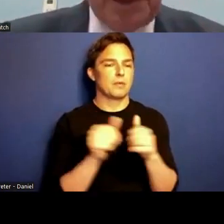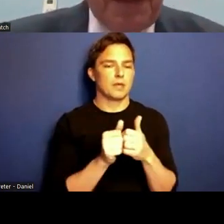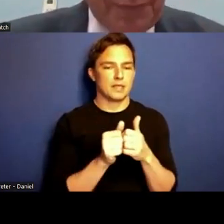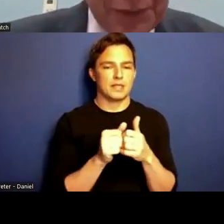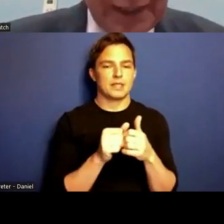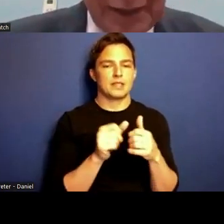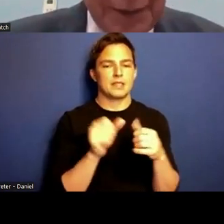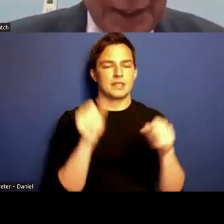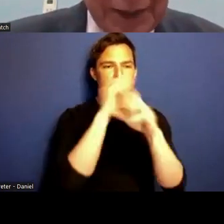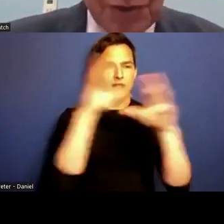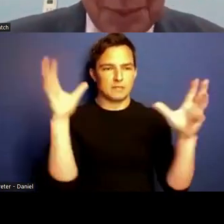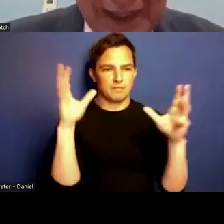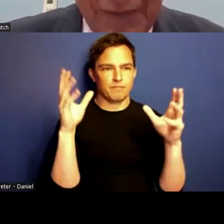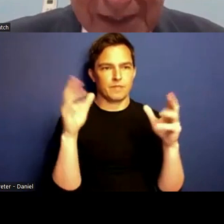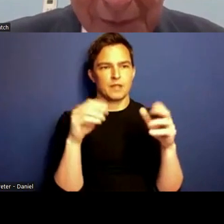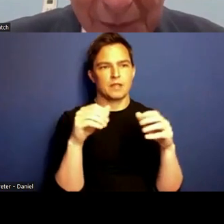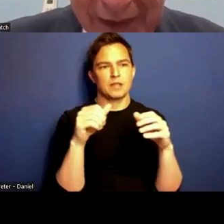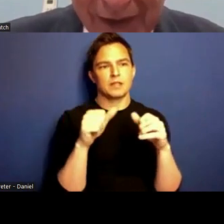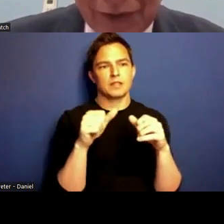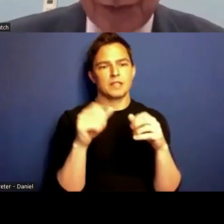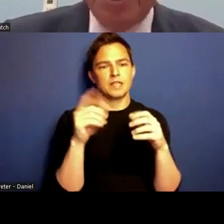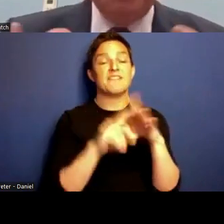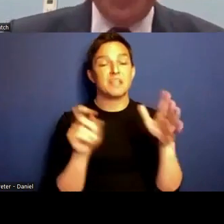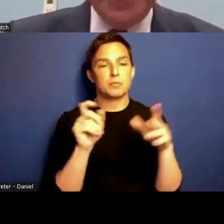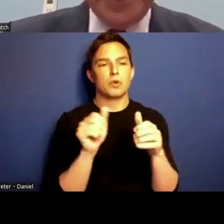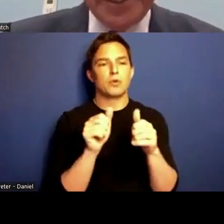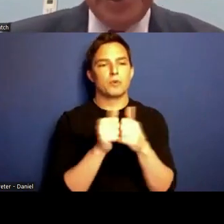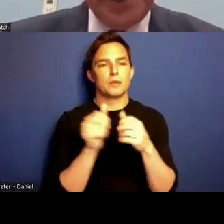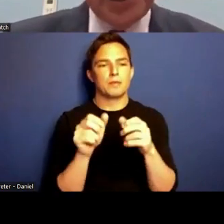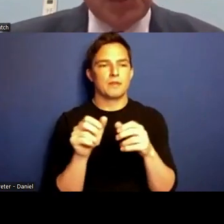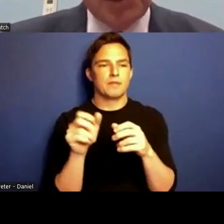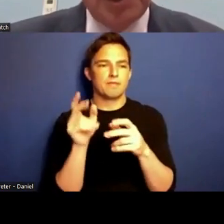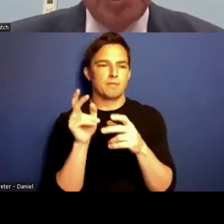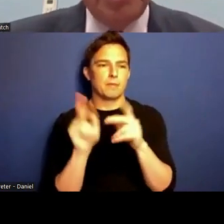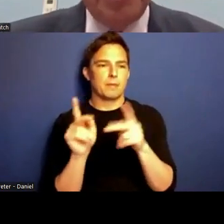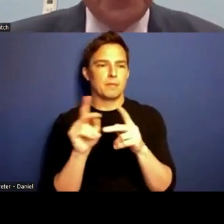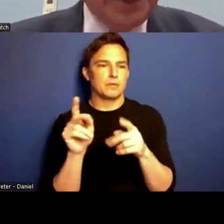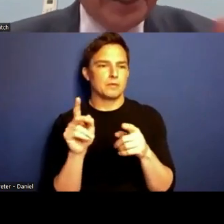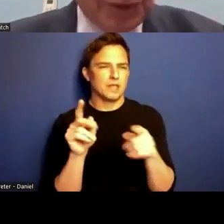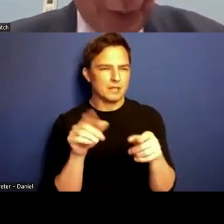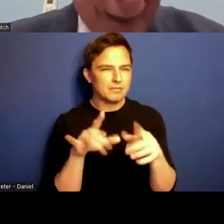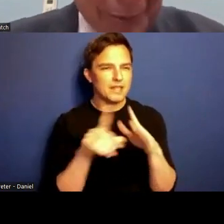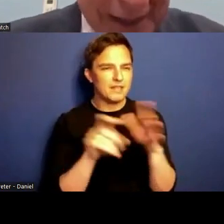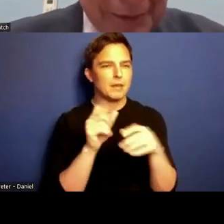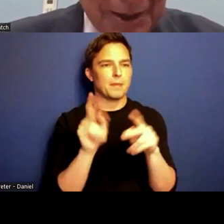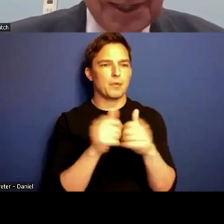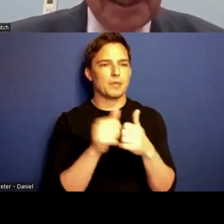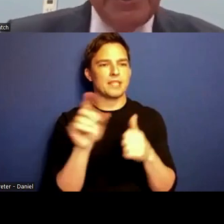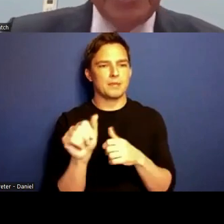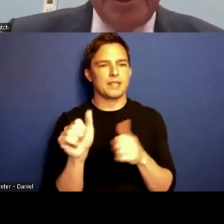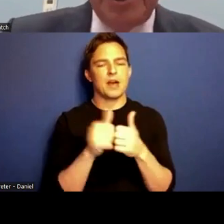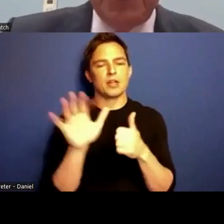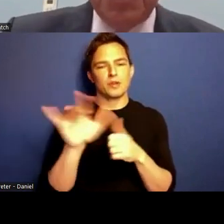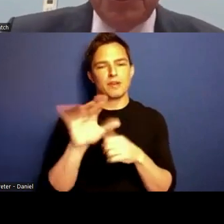can 25% of the population be invisible in our country? But it is, and that's where, and I think that's where ableism comes